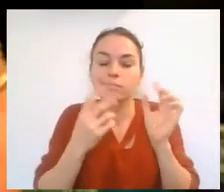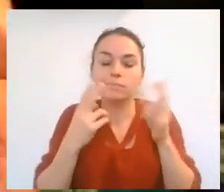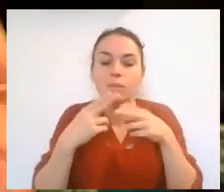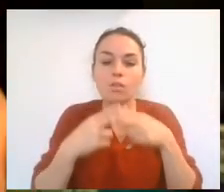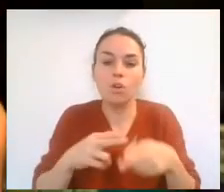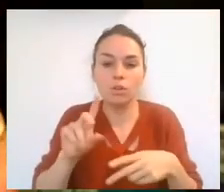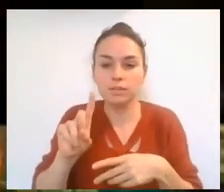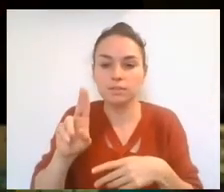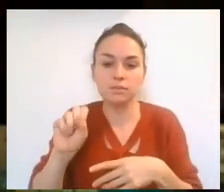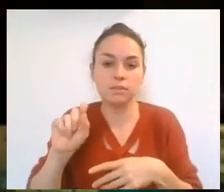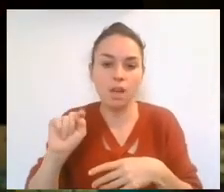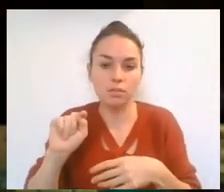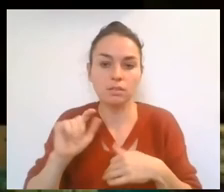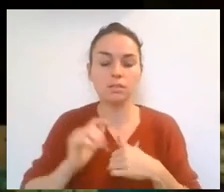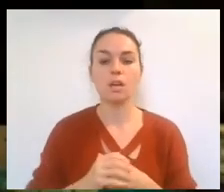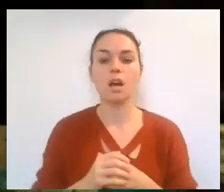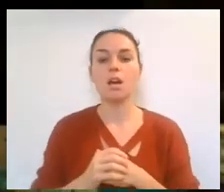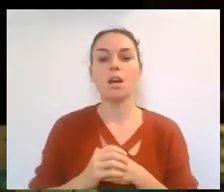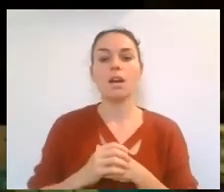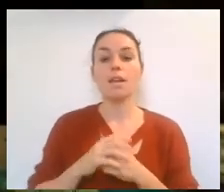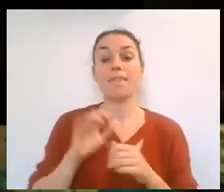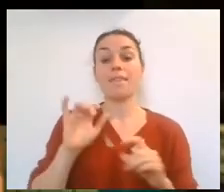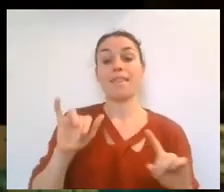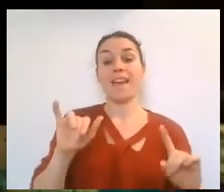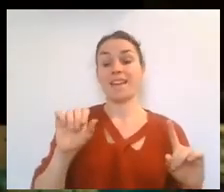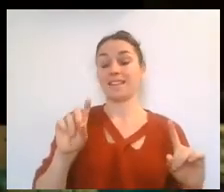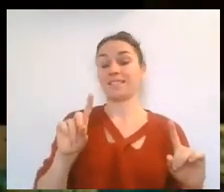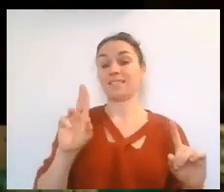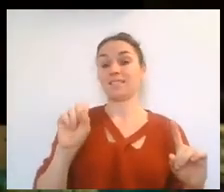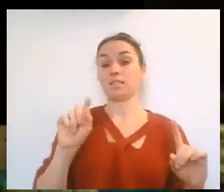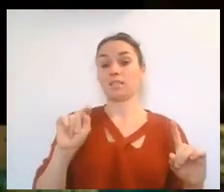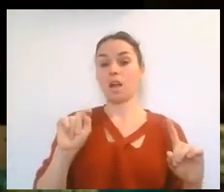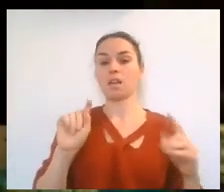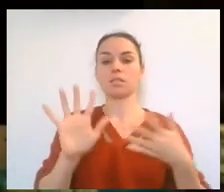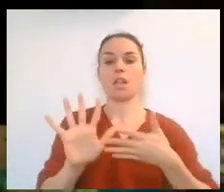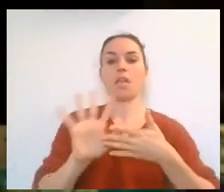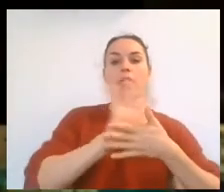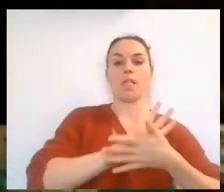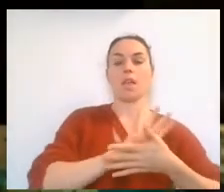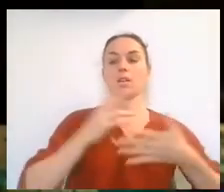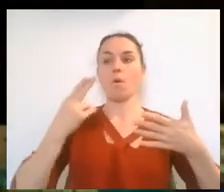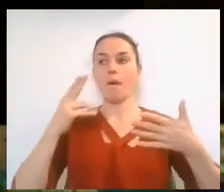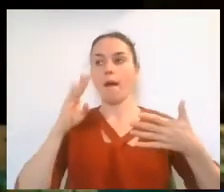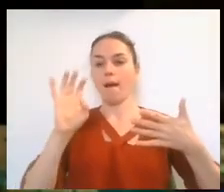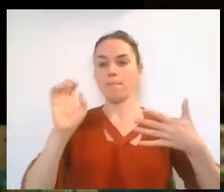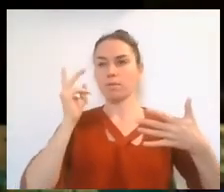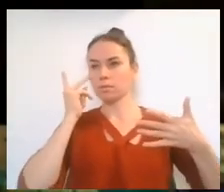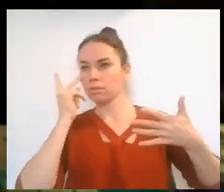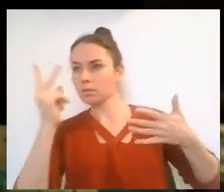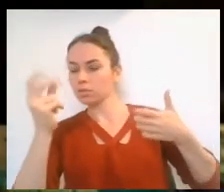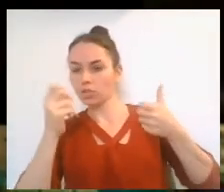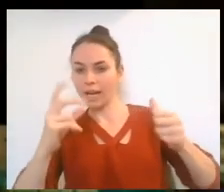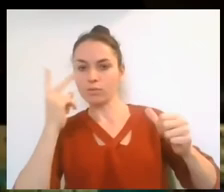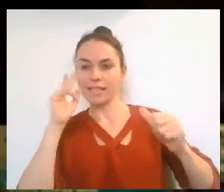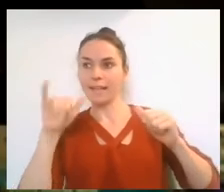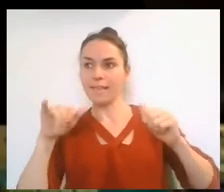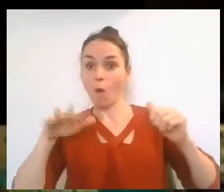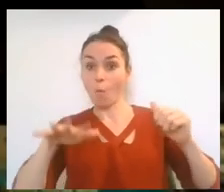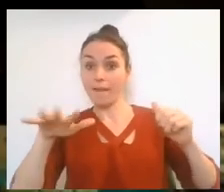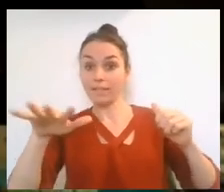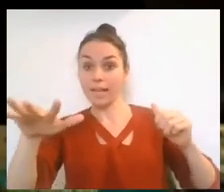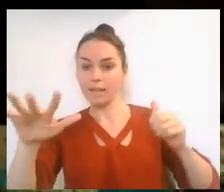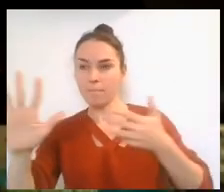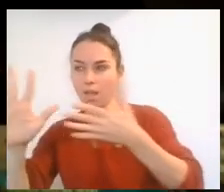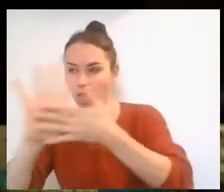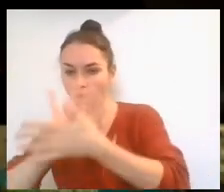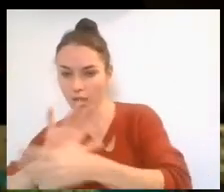the fact is that dust obscures wavelengths that Hubble looks at with. James Webb